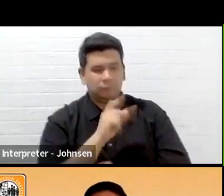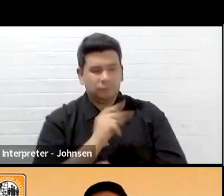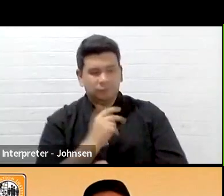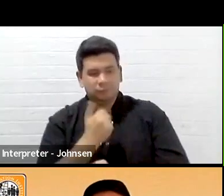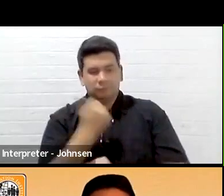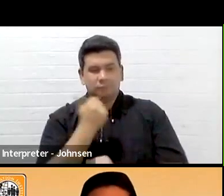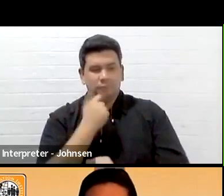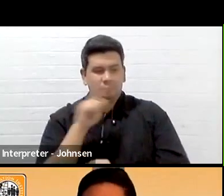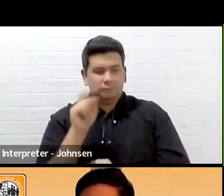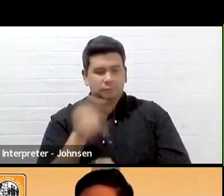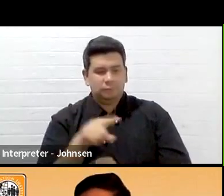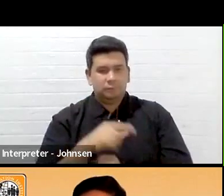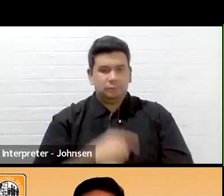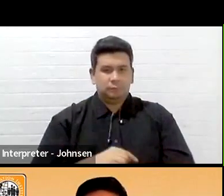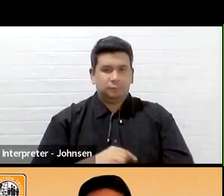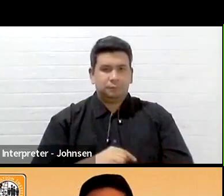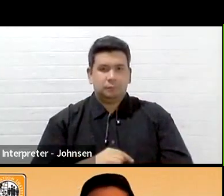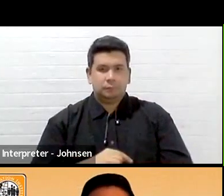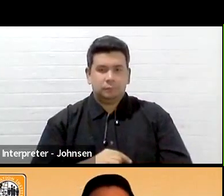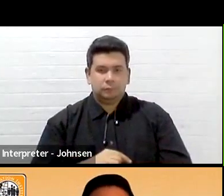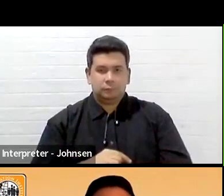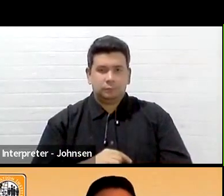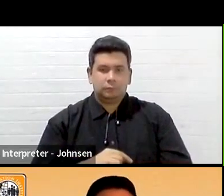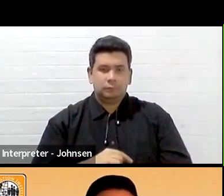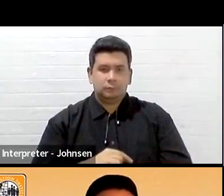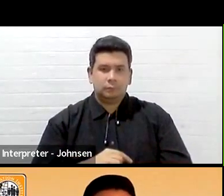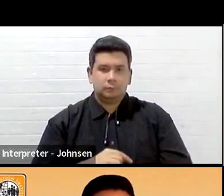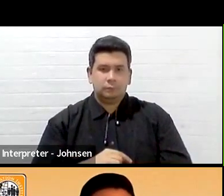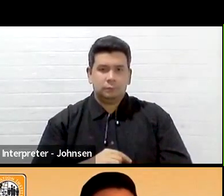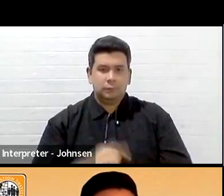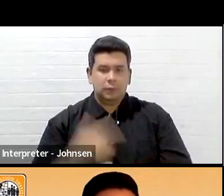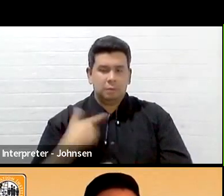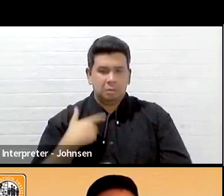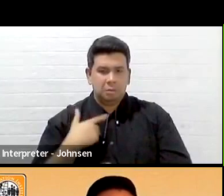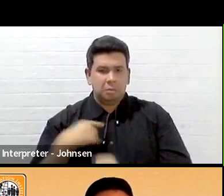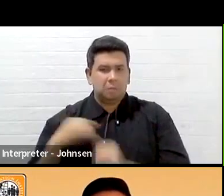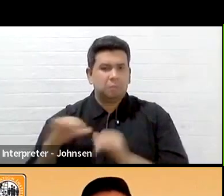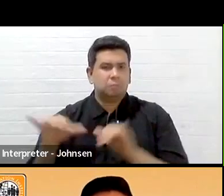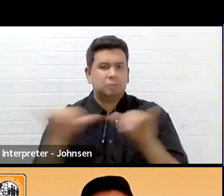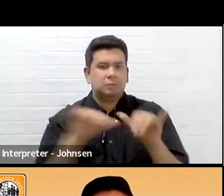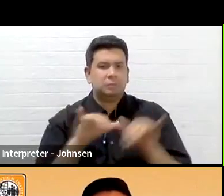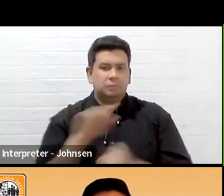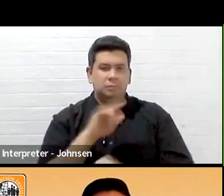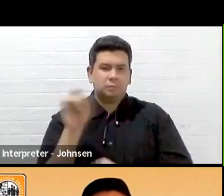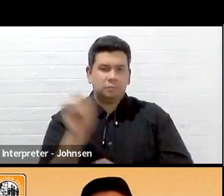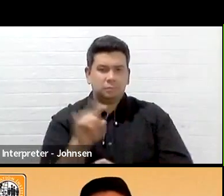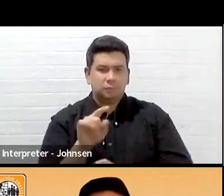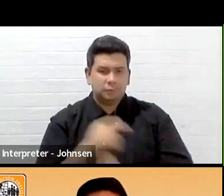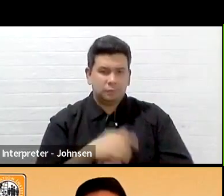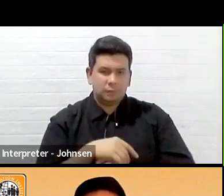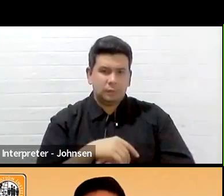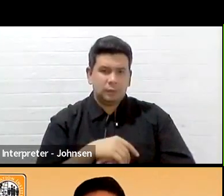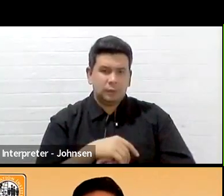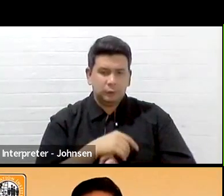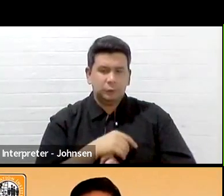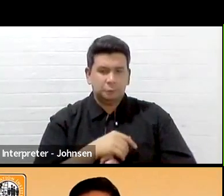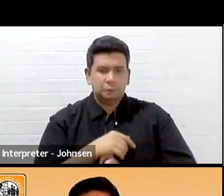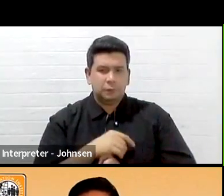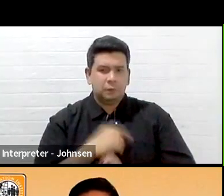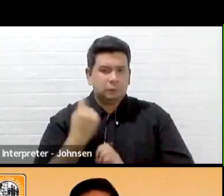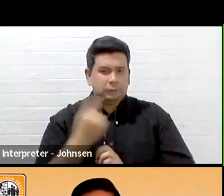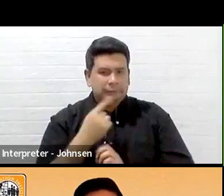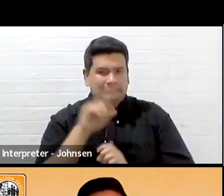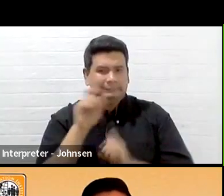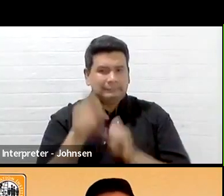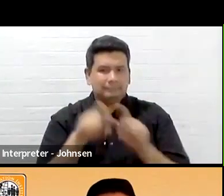Agbayani. So now let's address the elephant in the room. Ito yung most common questions that I saw, now I'm seeing in the chat, no, and in the